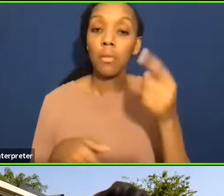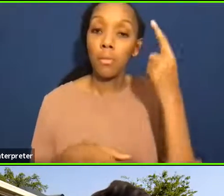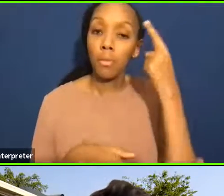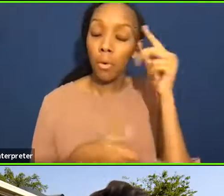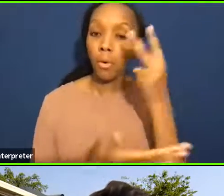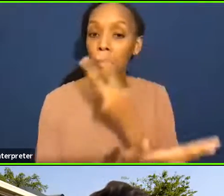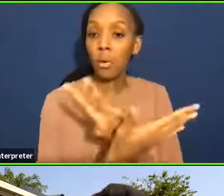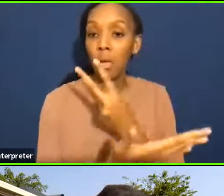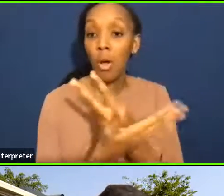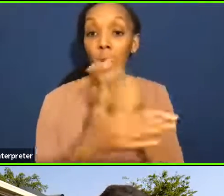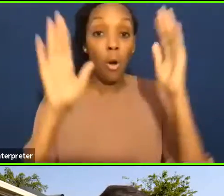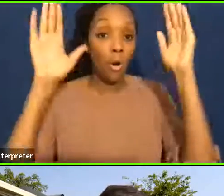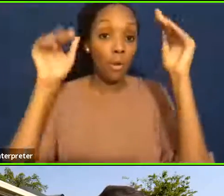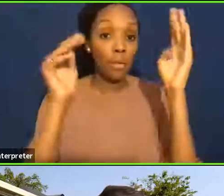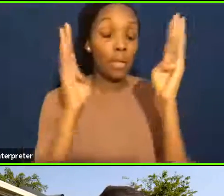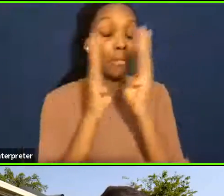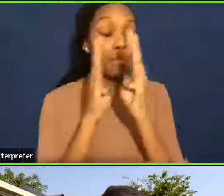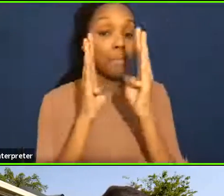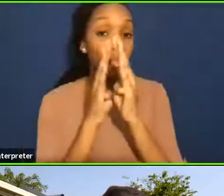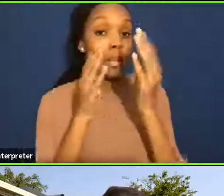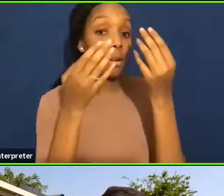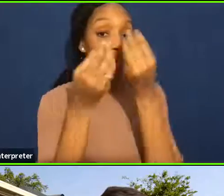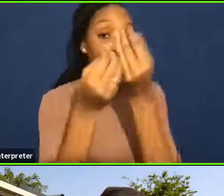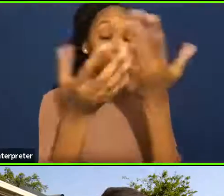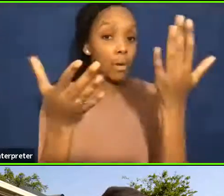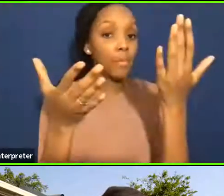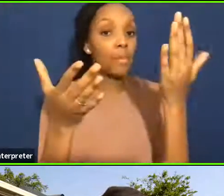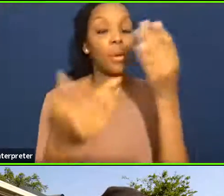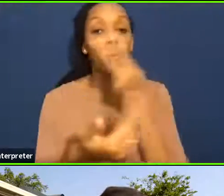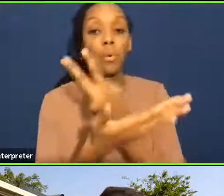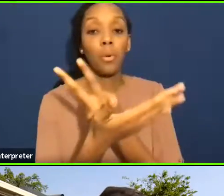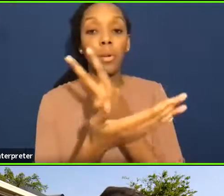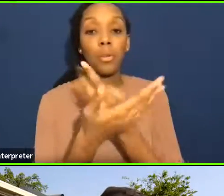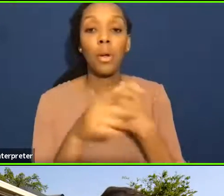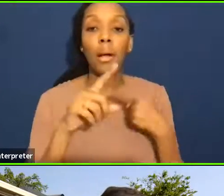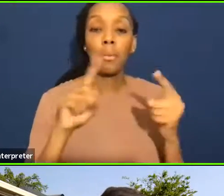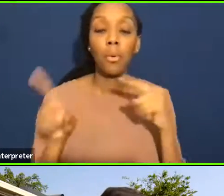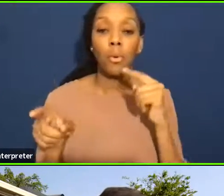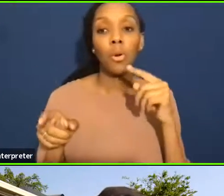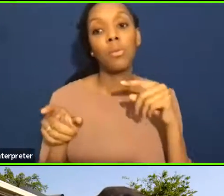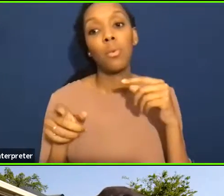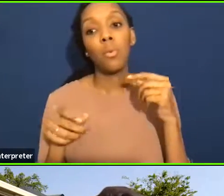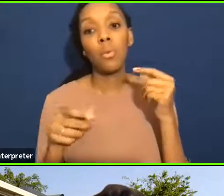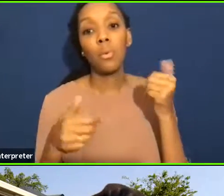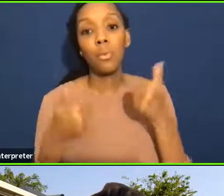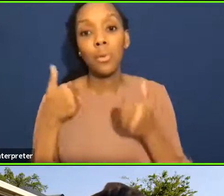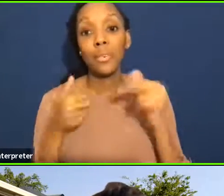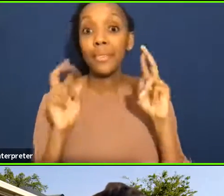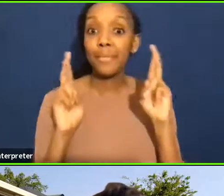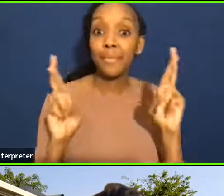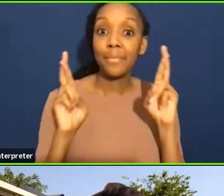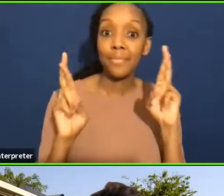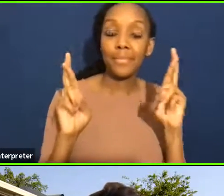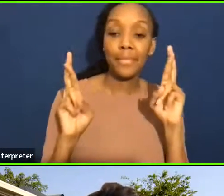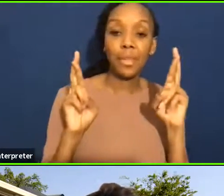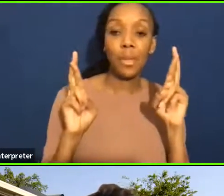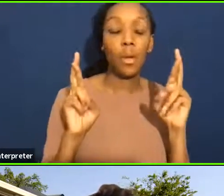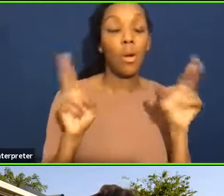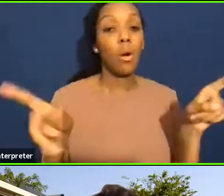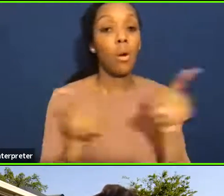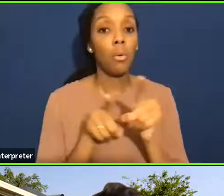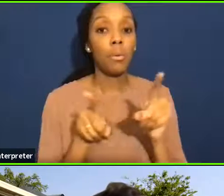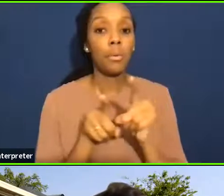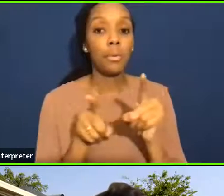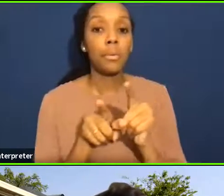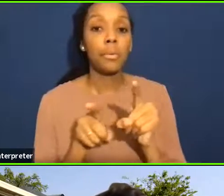in one of these meetings, I'll be letting you know what grad school hopefully I'll be going to, fingers crossed. And just overall, just getting prepared for